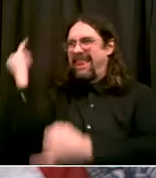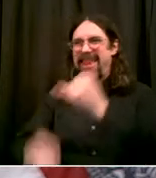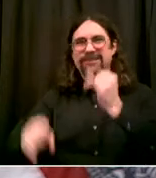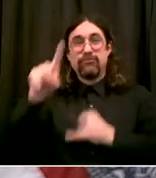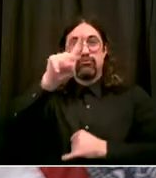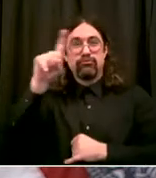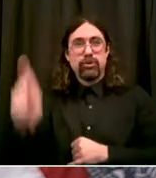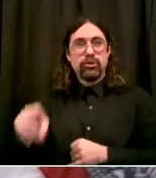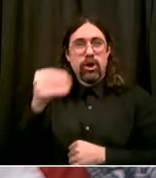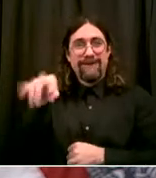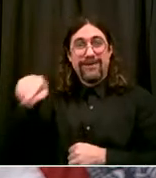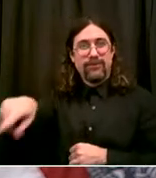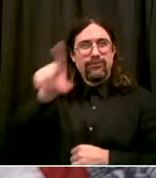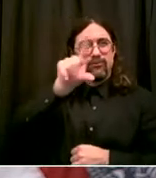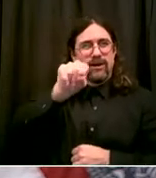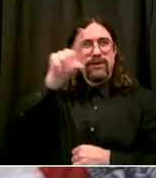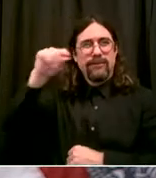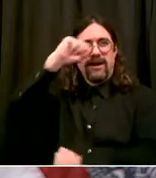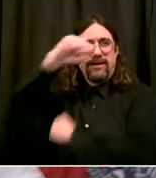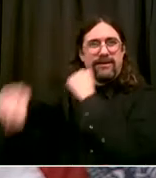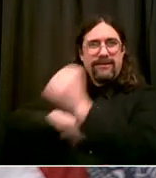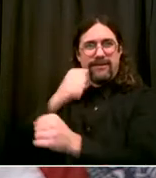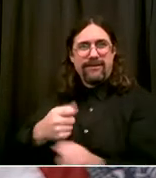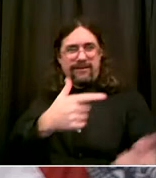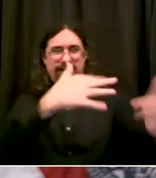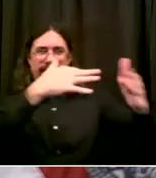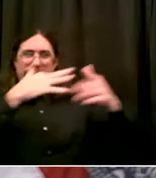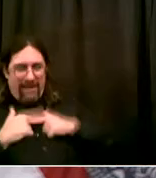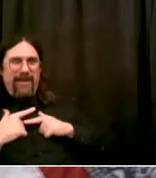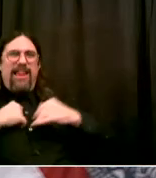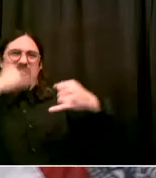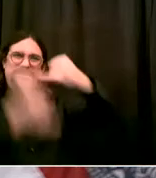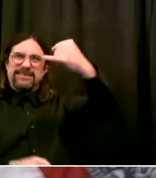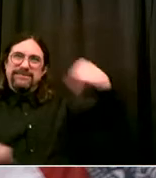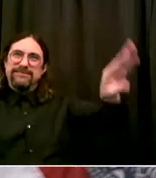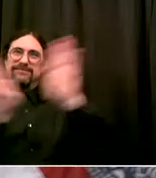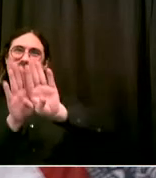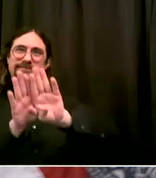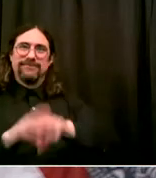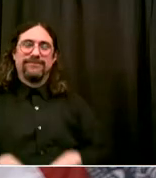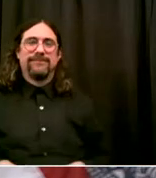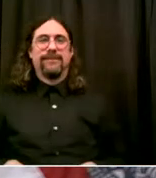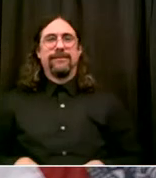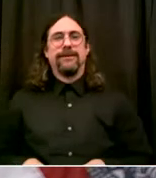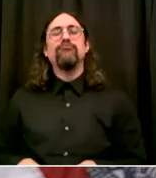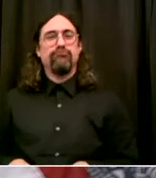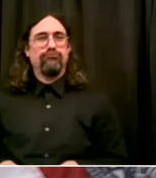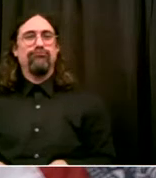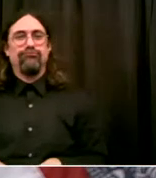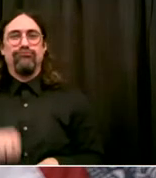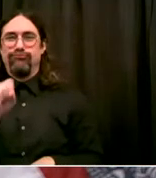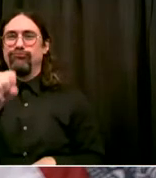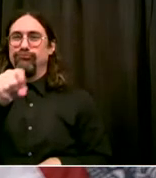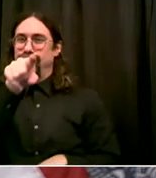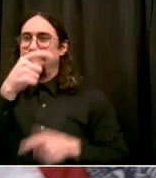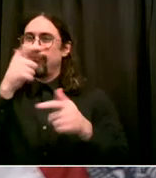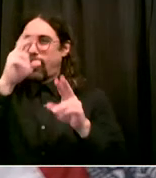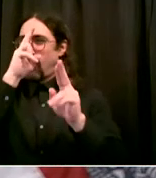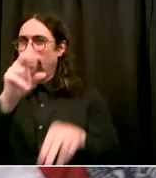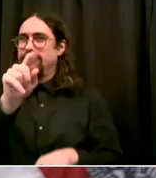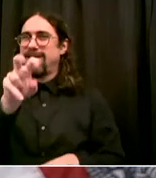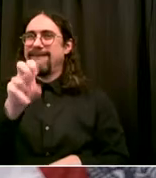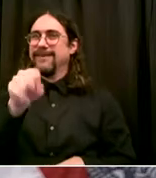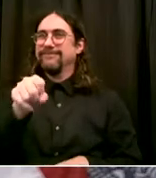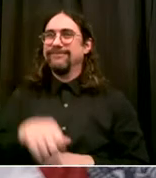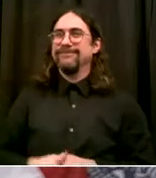they've gone so far, hospitals, nursing homes are obviously controlled environments. But when you move them out to, say, a school or